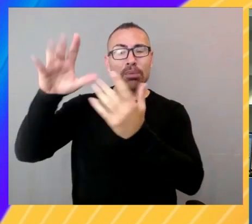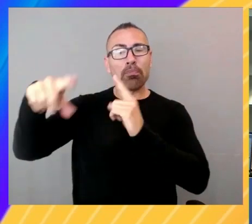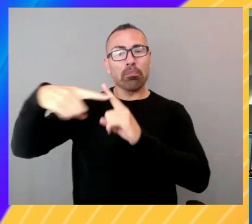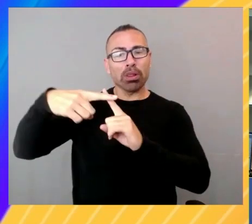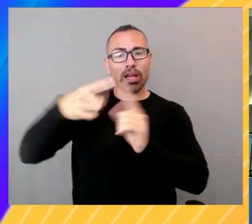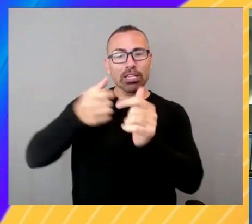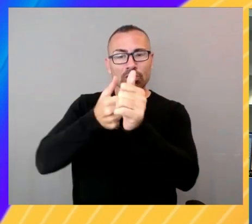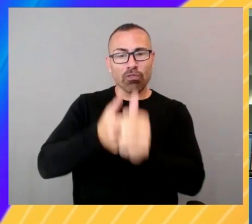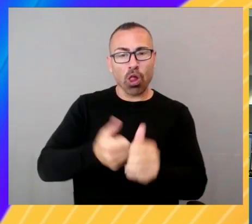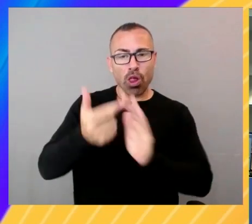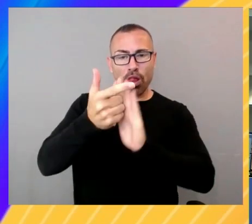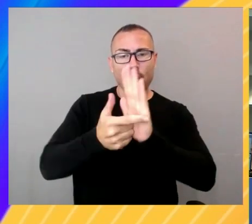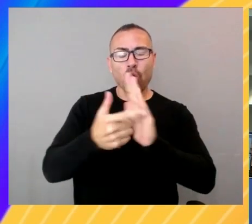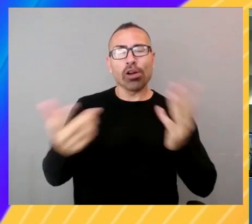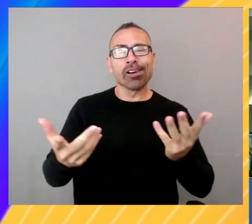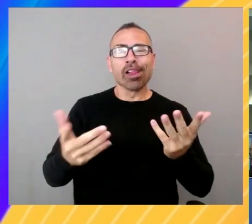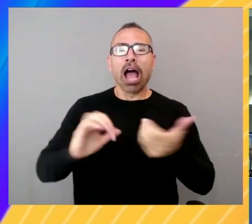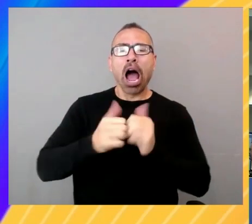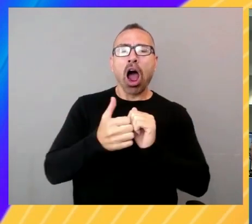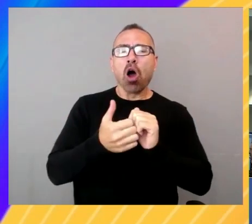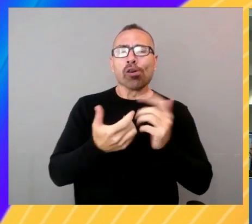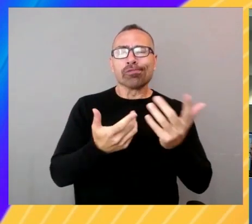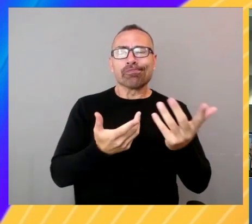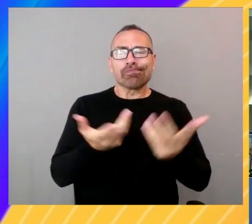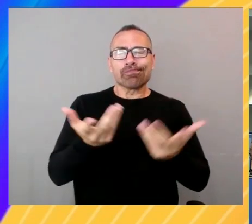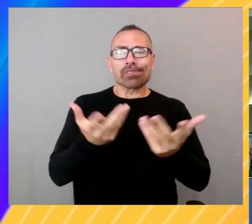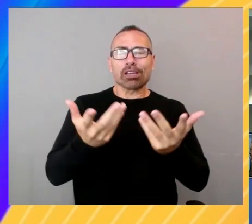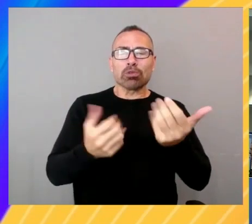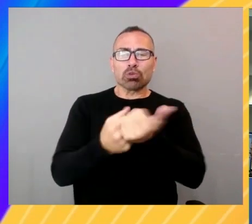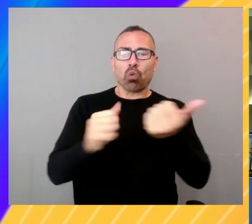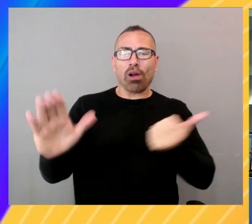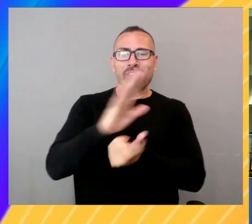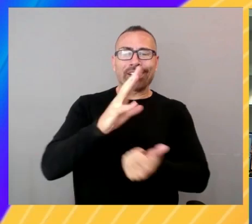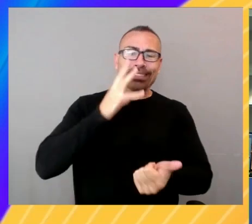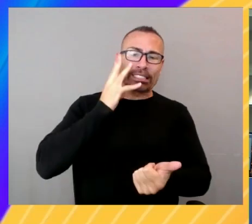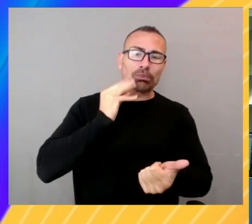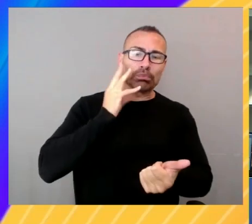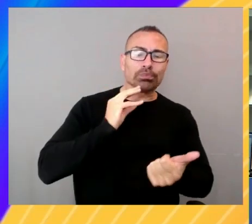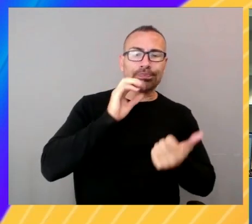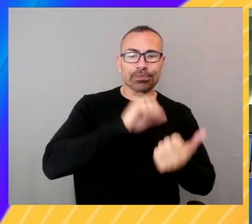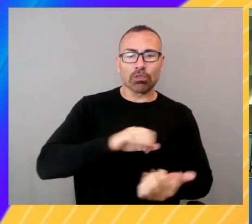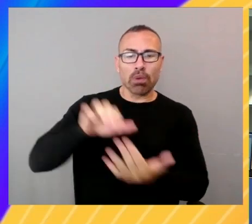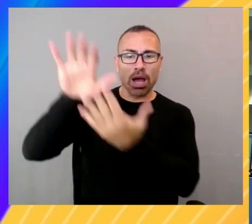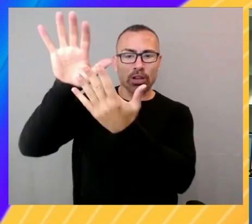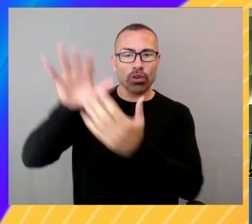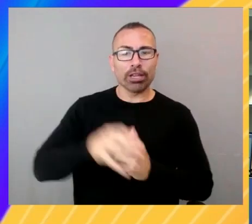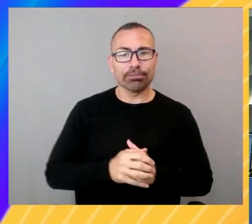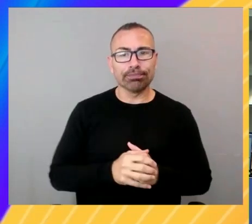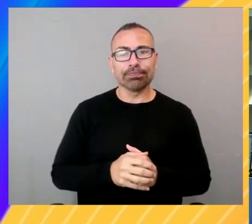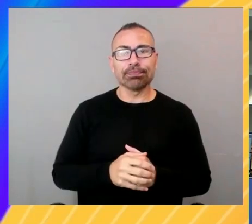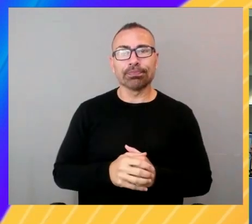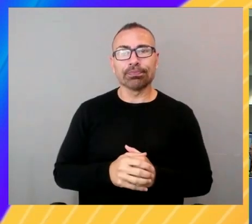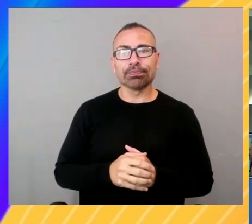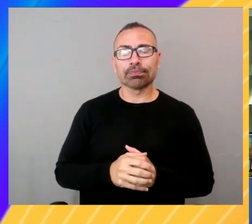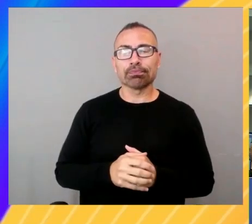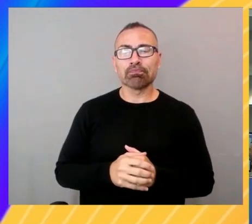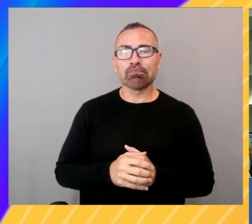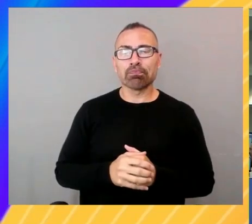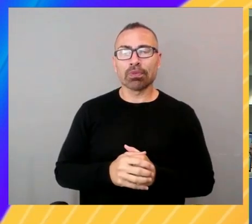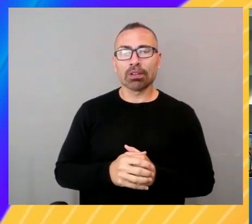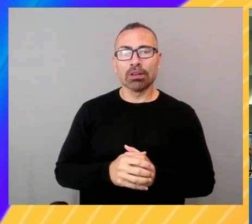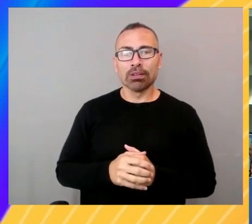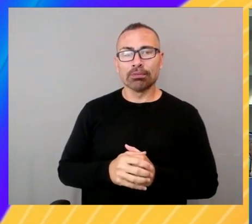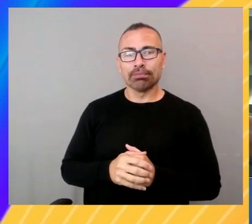voyage? It's always about the journey. Yeah, I mean, with cloud operations, I was mentioning earlier, we cover not